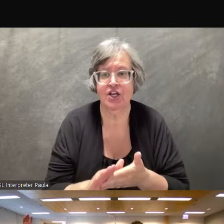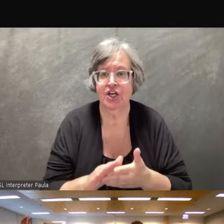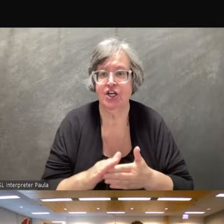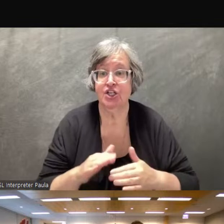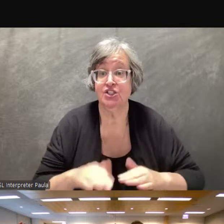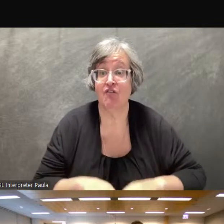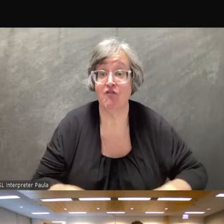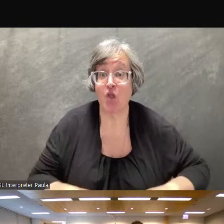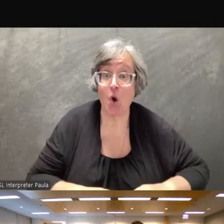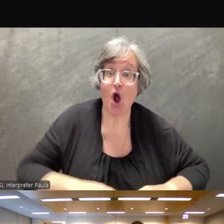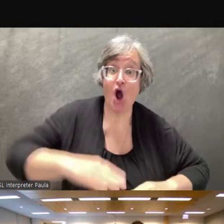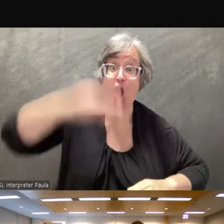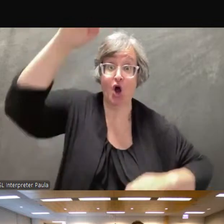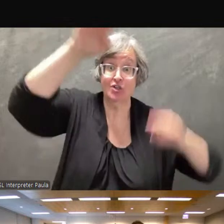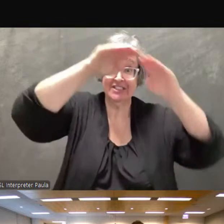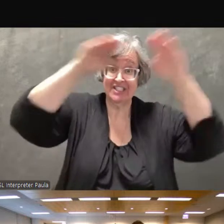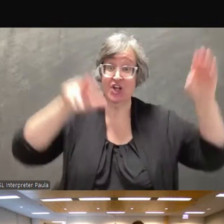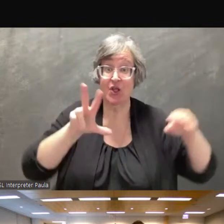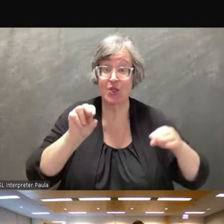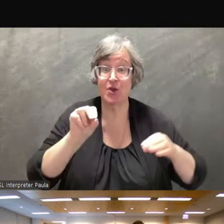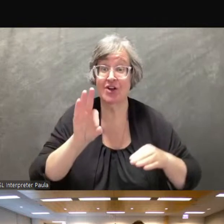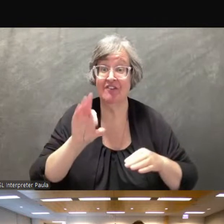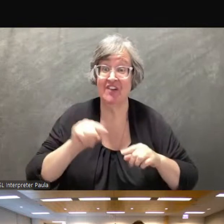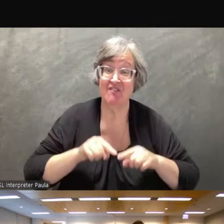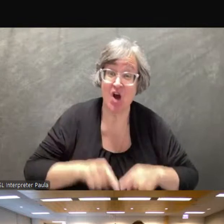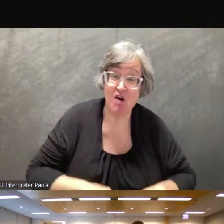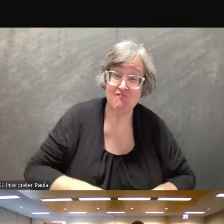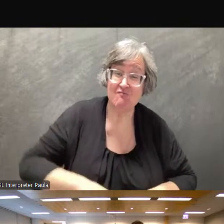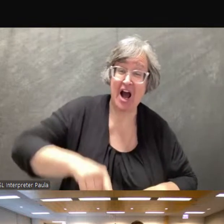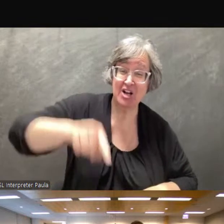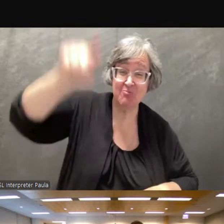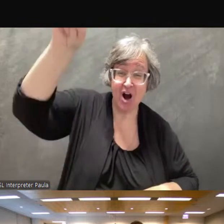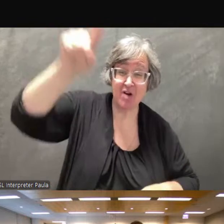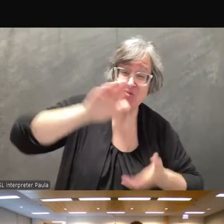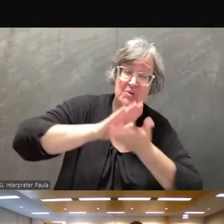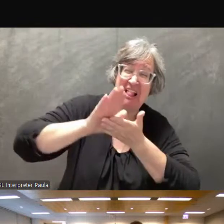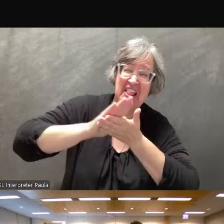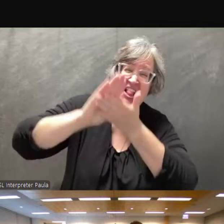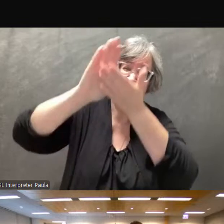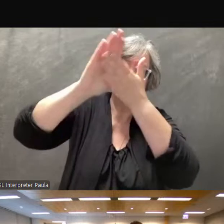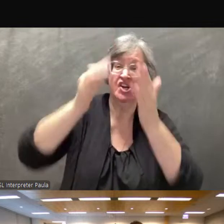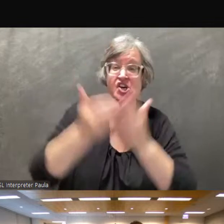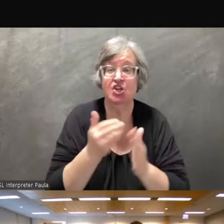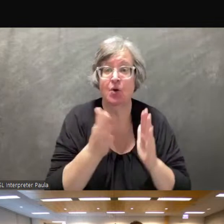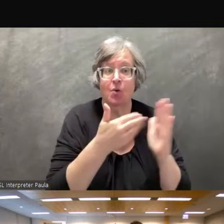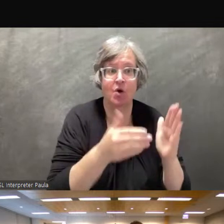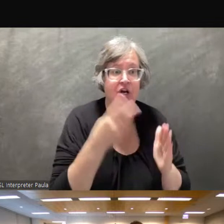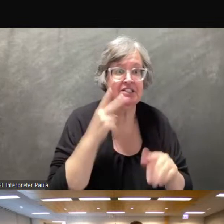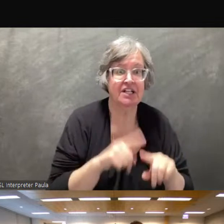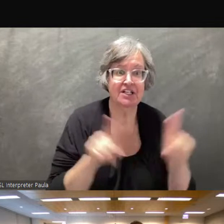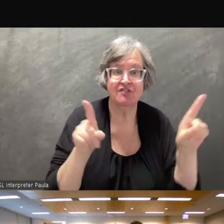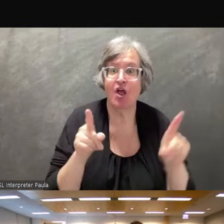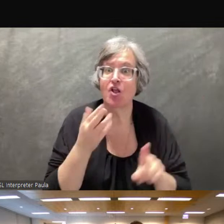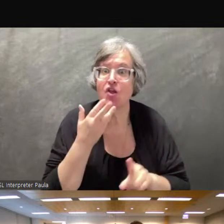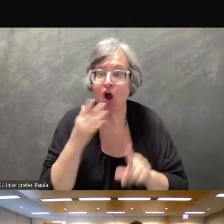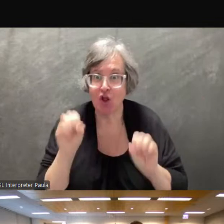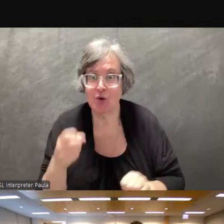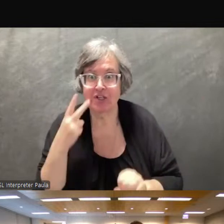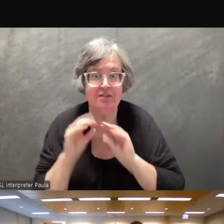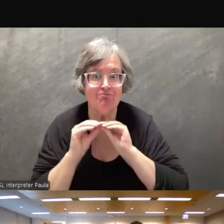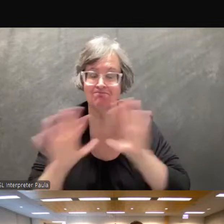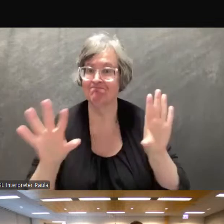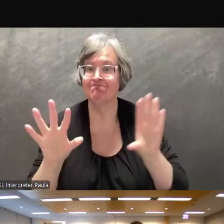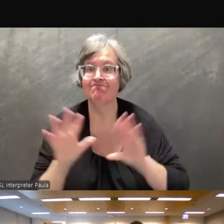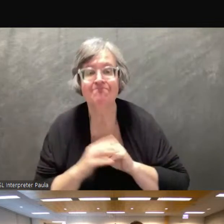It's 30 feet tall wall. We fully cleaned it from the bottom up, gave it a fresh coat of paint. You can see the difference from the left to right, how that color pops out. We